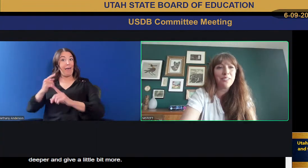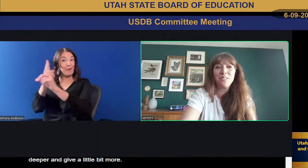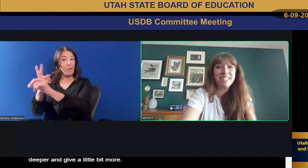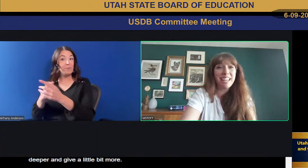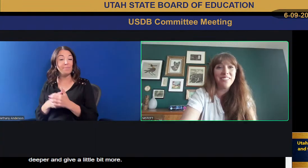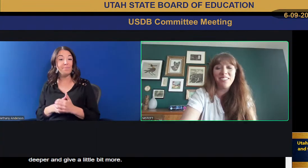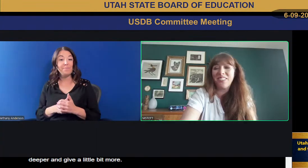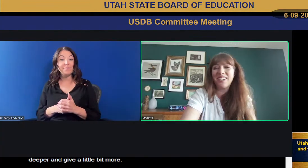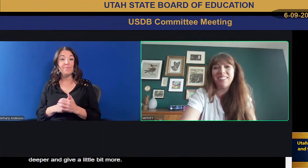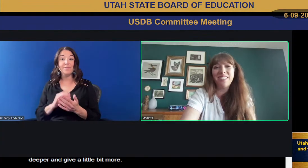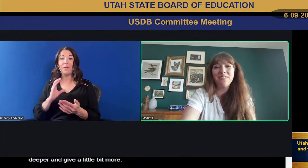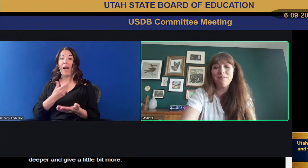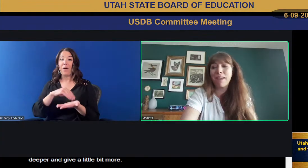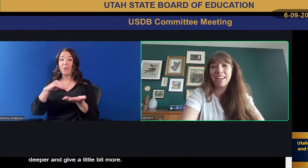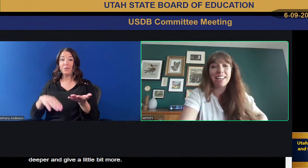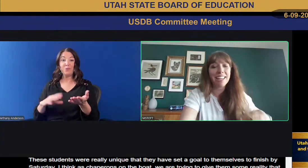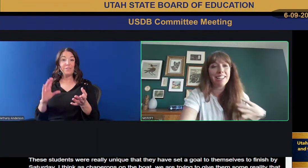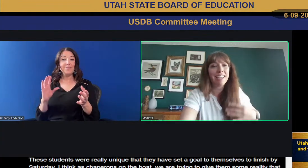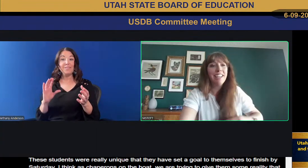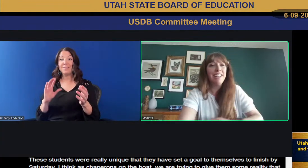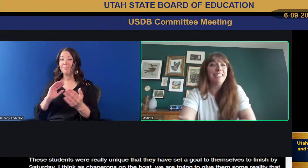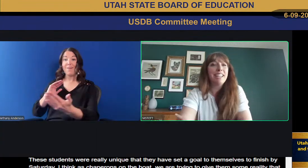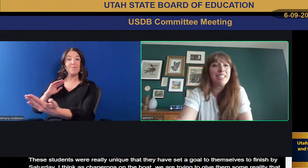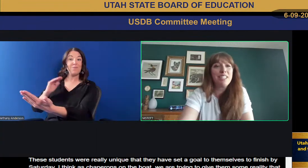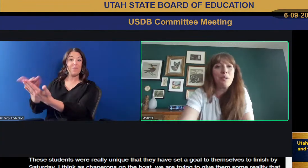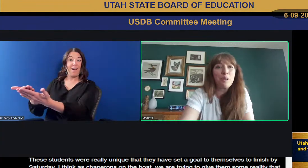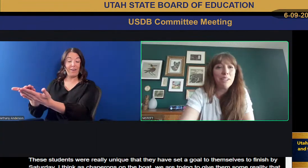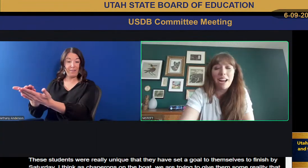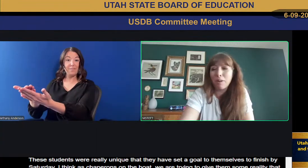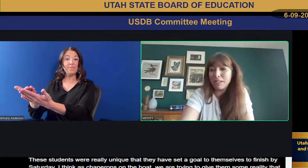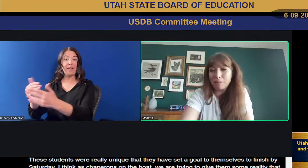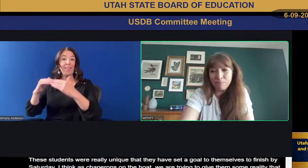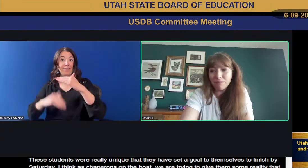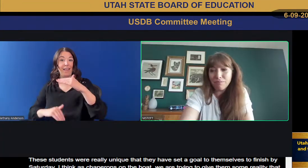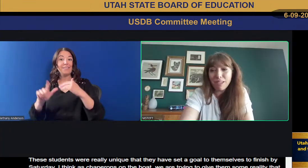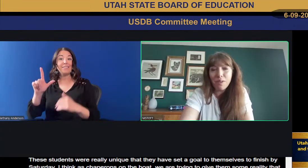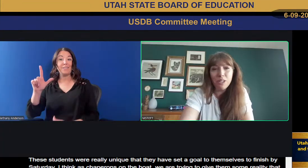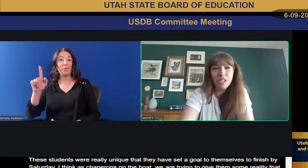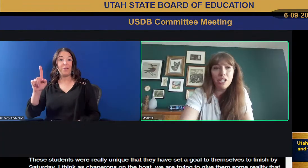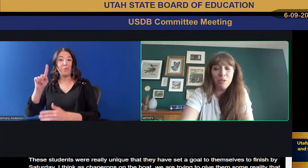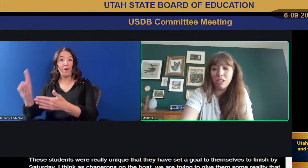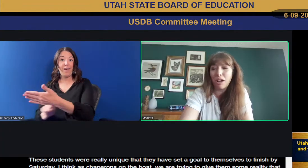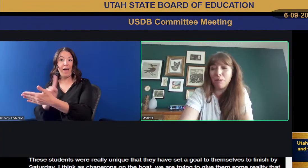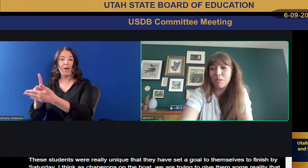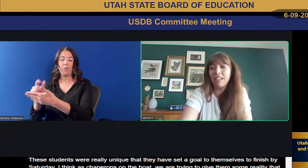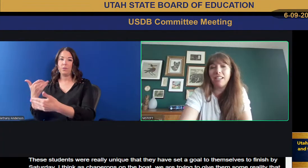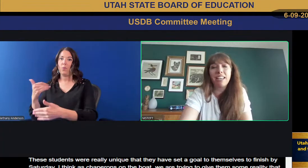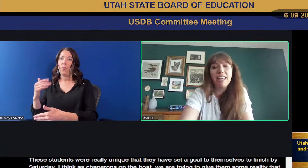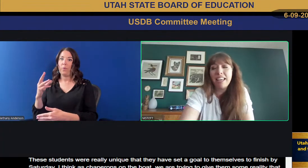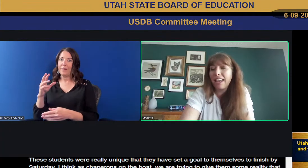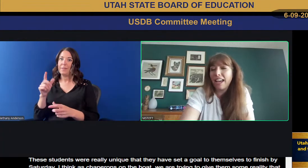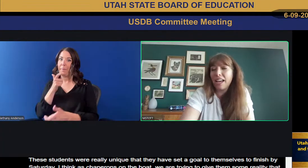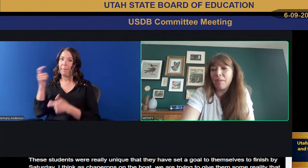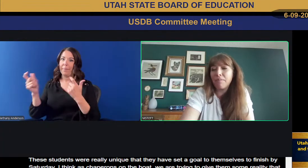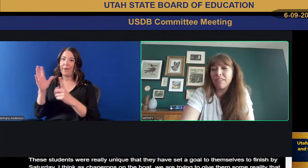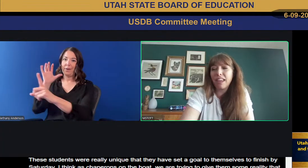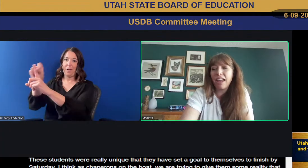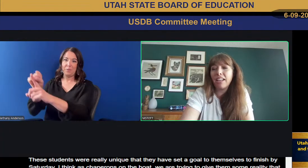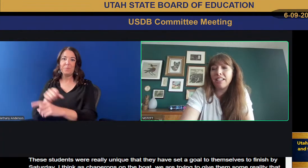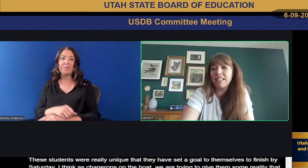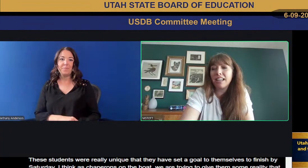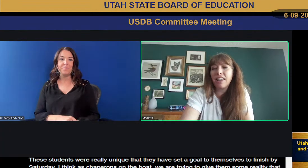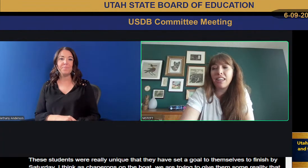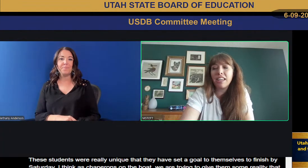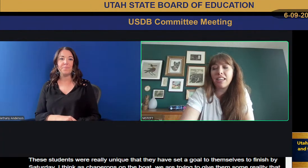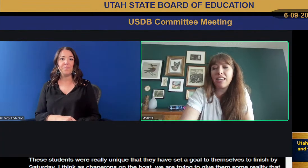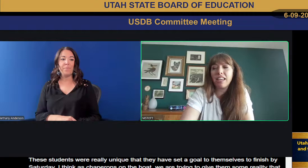students have said before, we made it in less than 21 hours, which is a huge accomplishment.